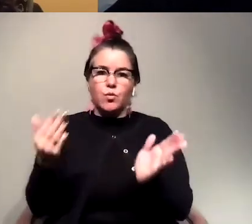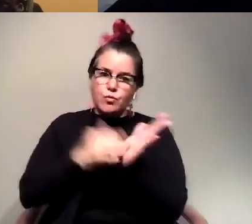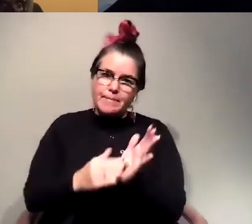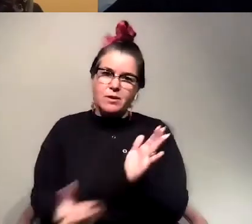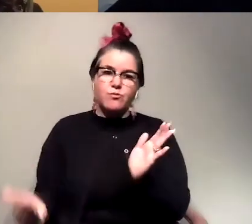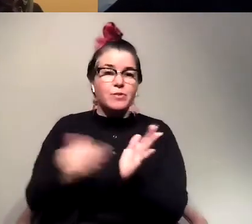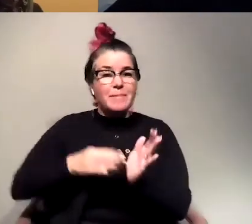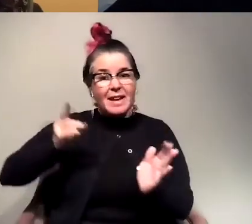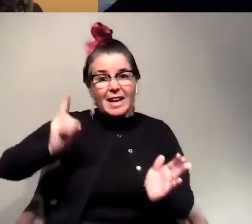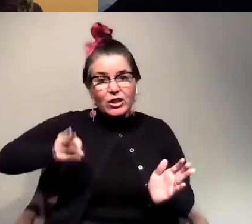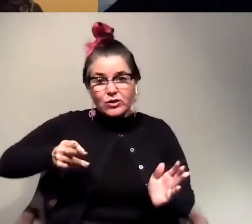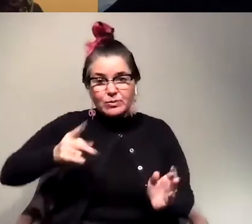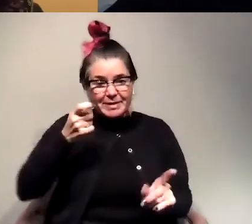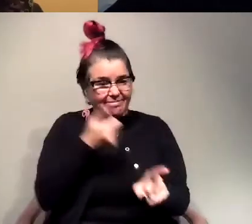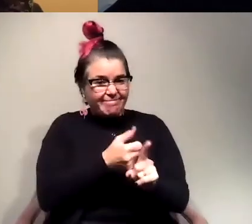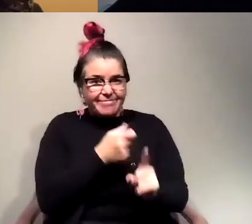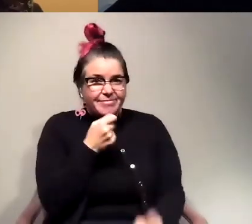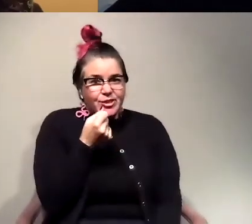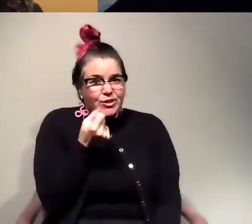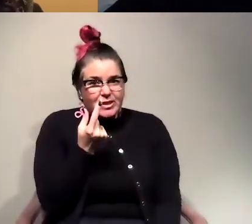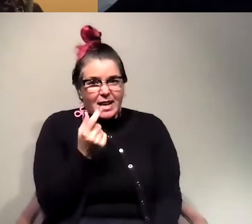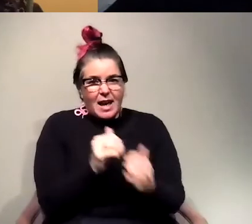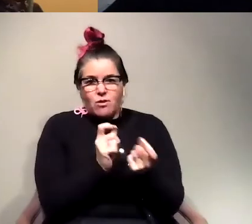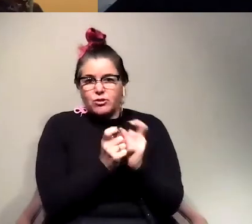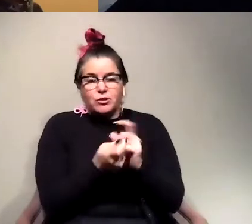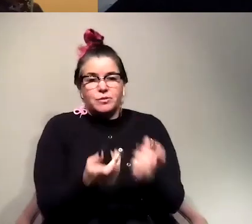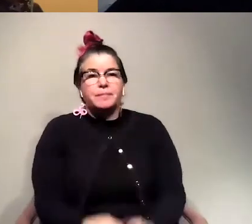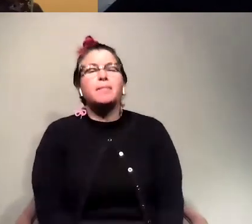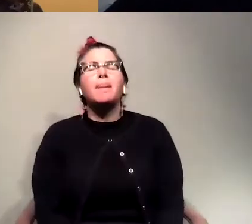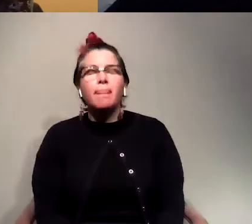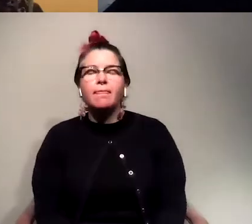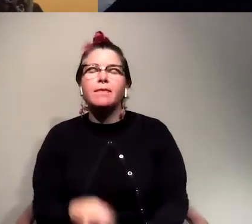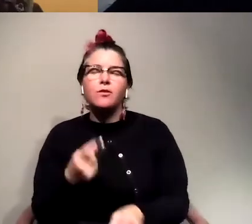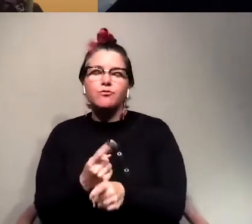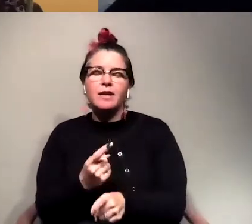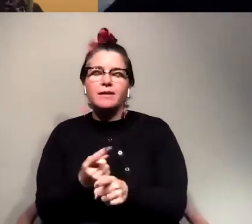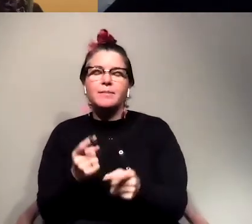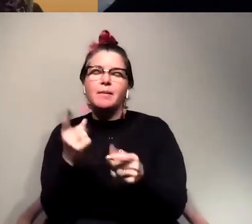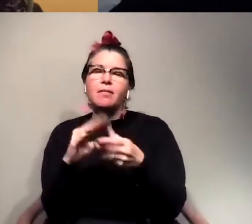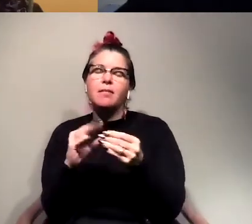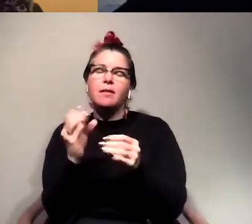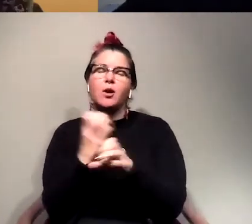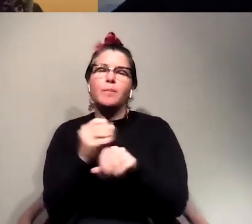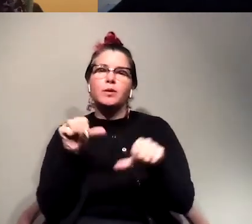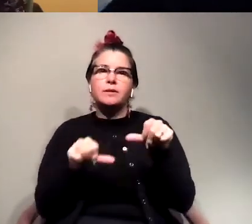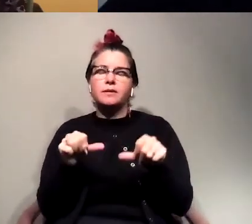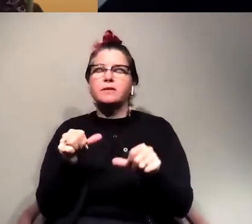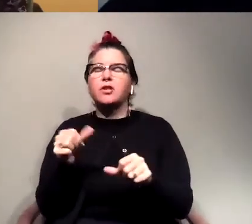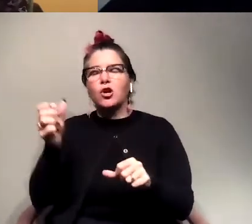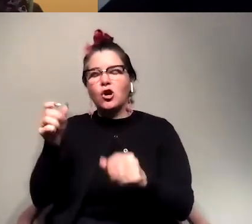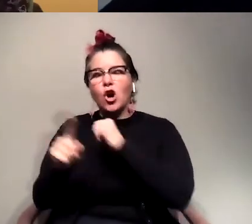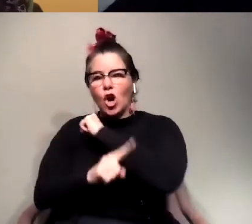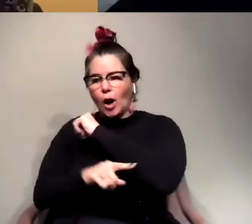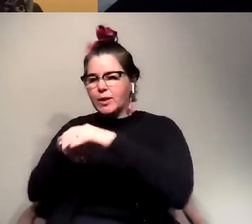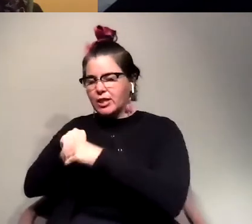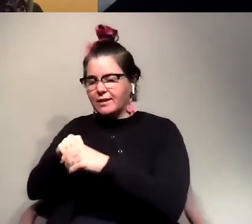because it doesn't know itself what to change. Right. There's that saying in computer science, garbage in, garbage